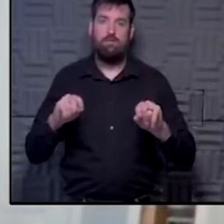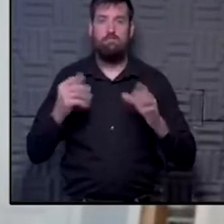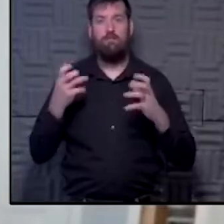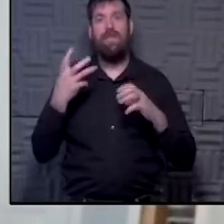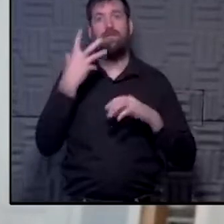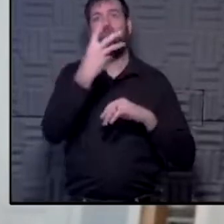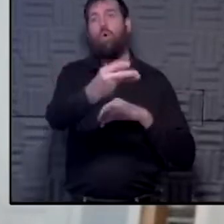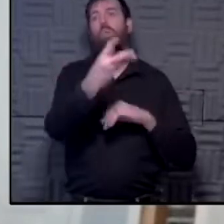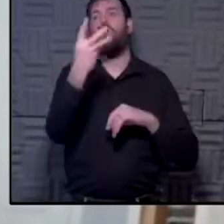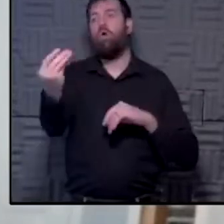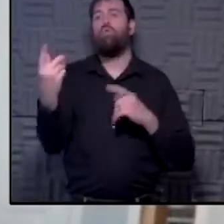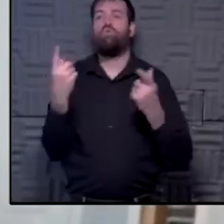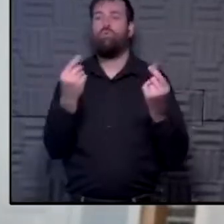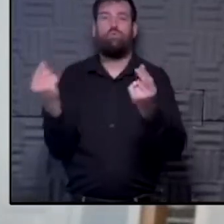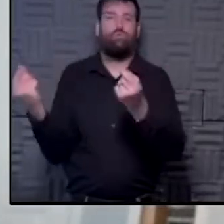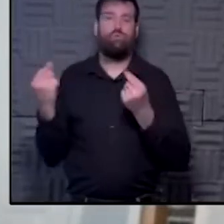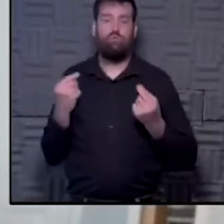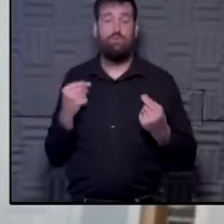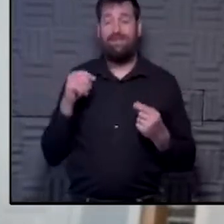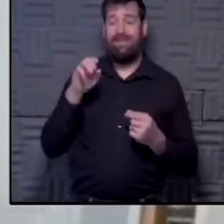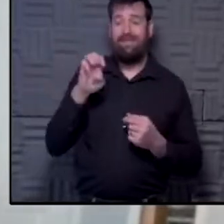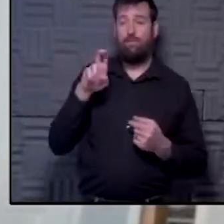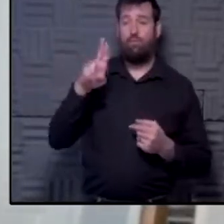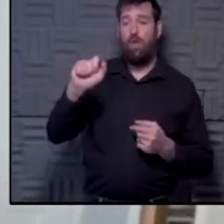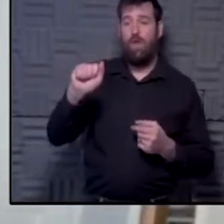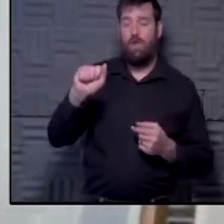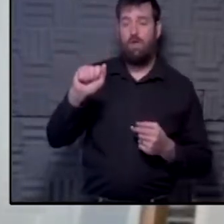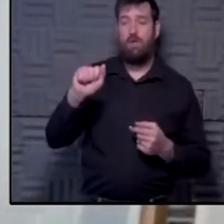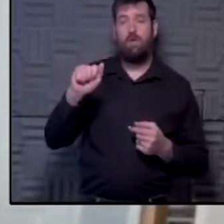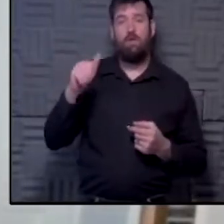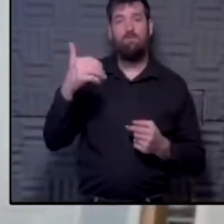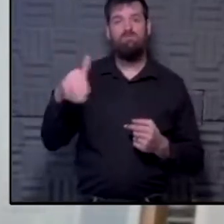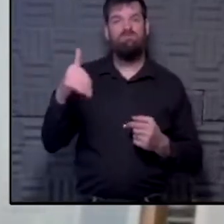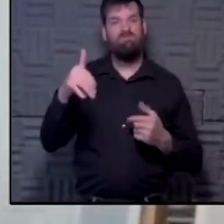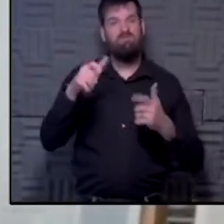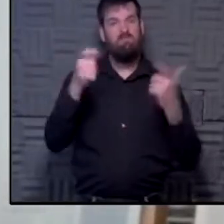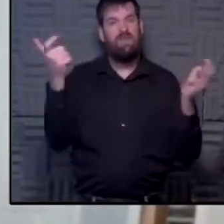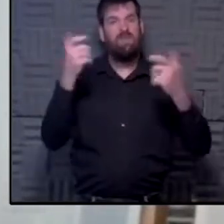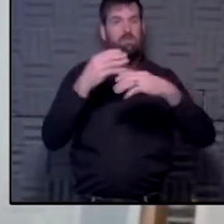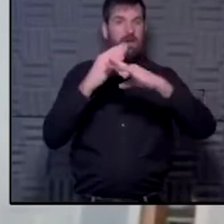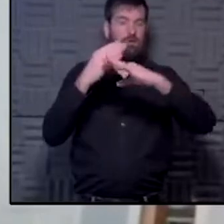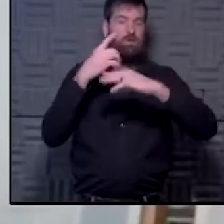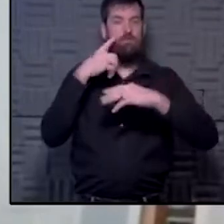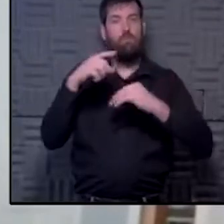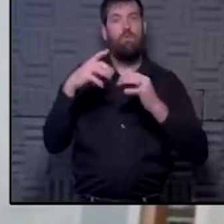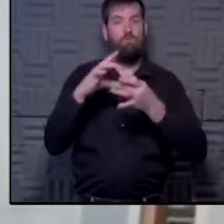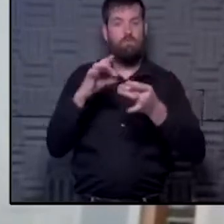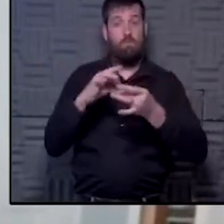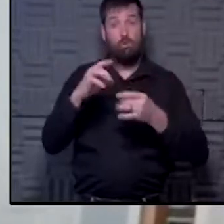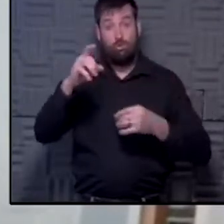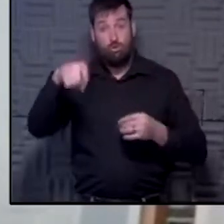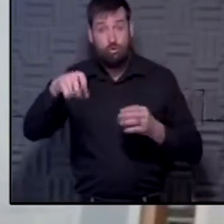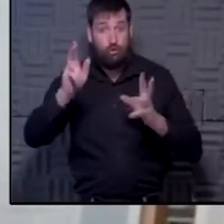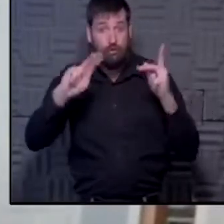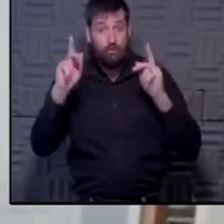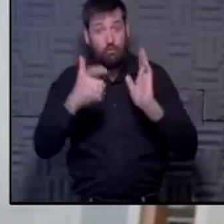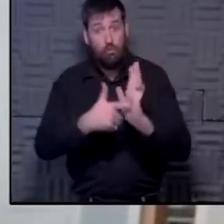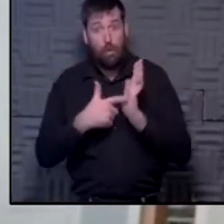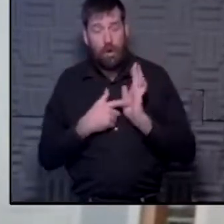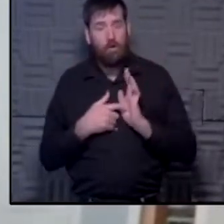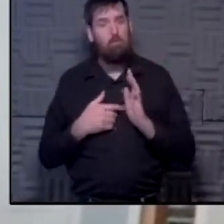places and do things. So the EUA is a big barrier here in terms of being able to say, should people have to do this? I don't